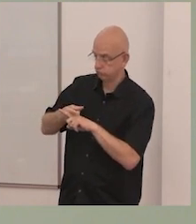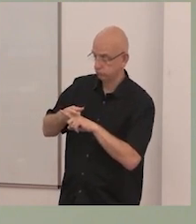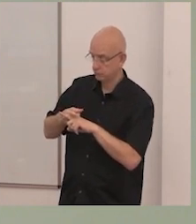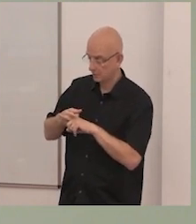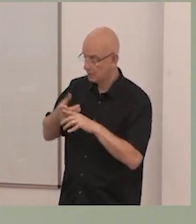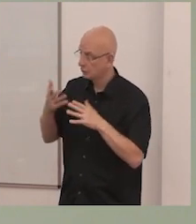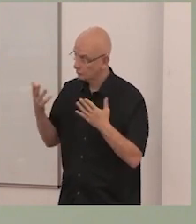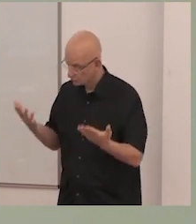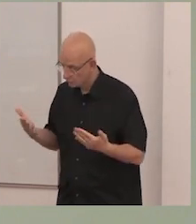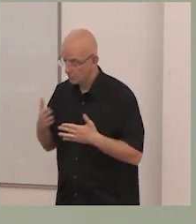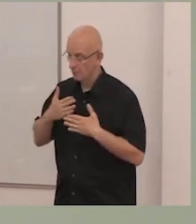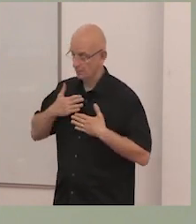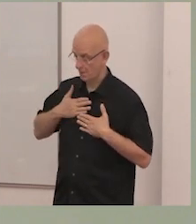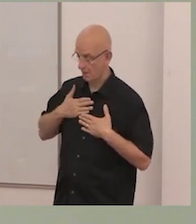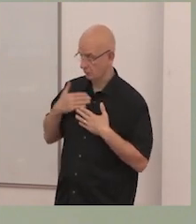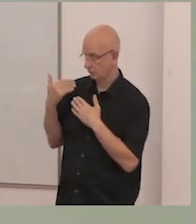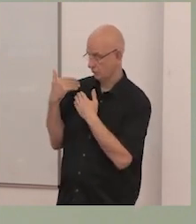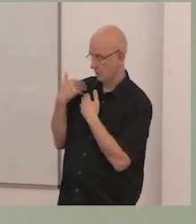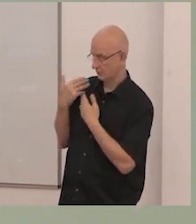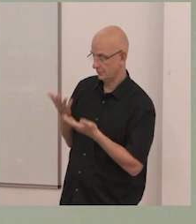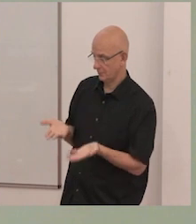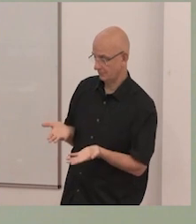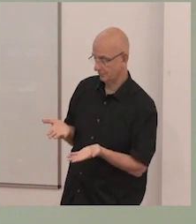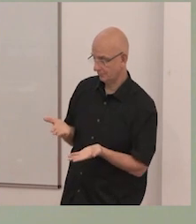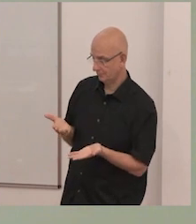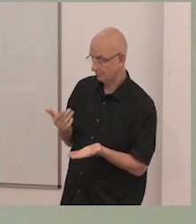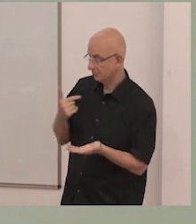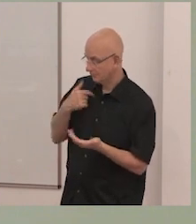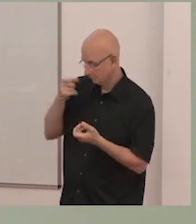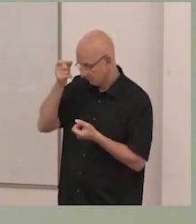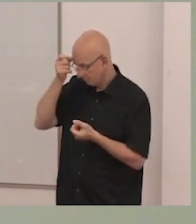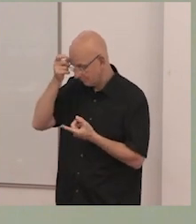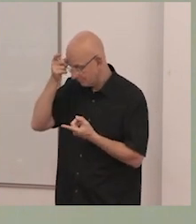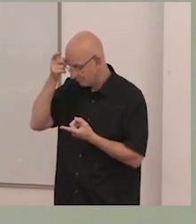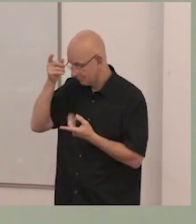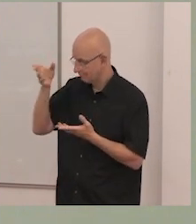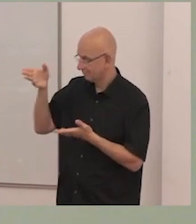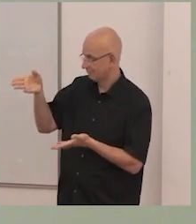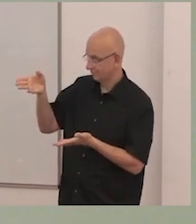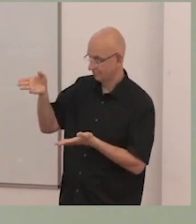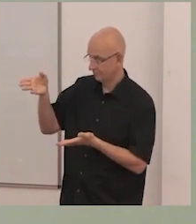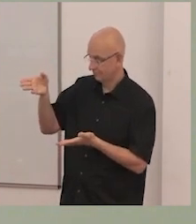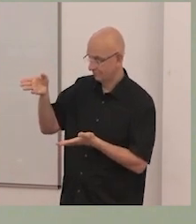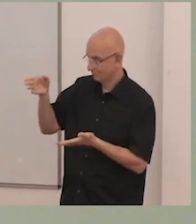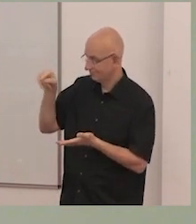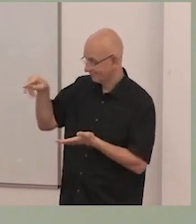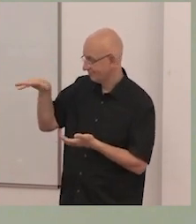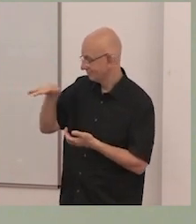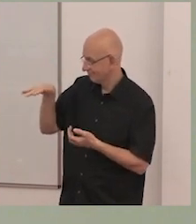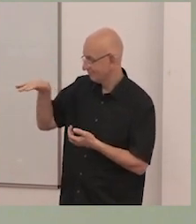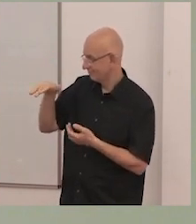that I am the person who understands what is happening here. And I